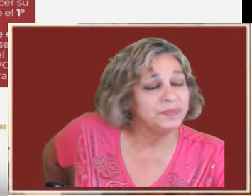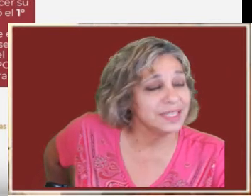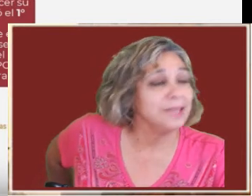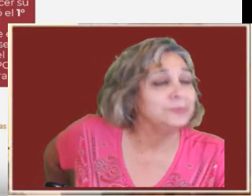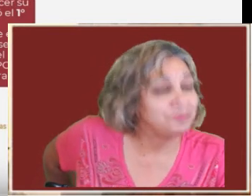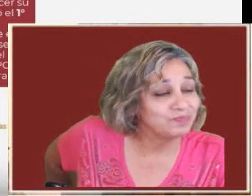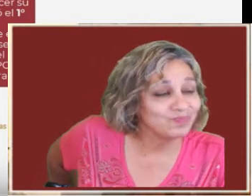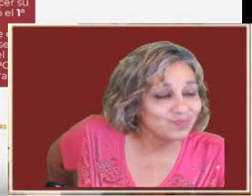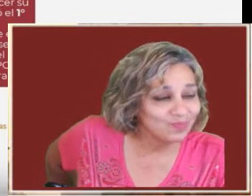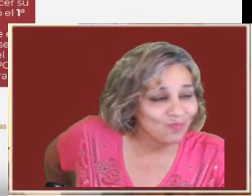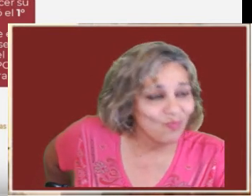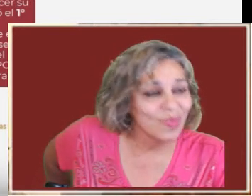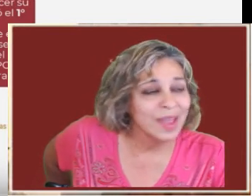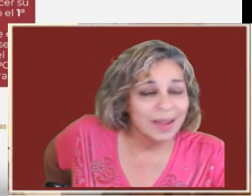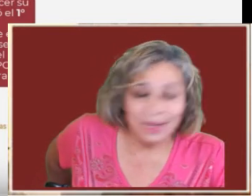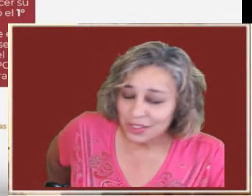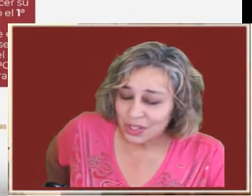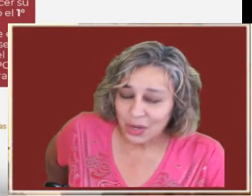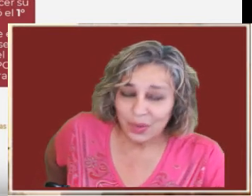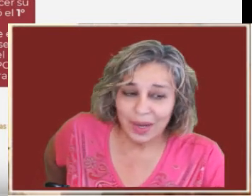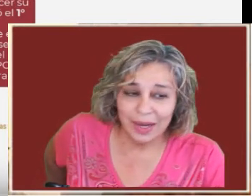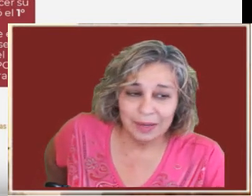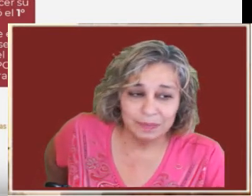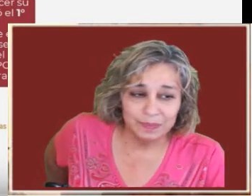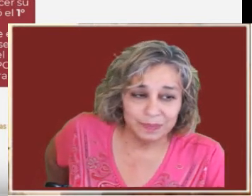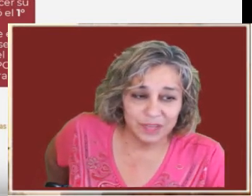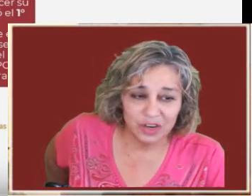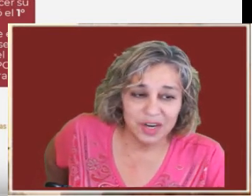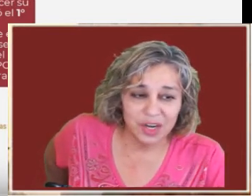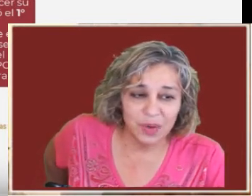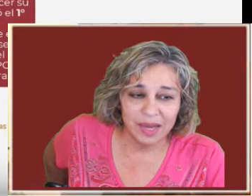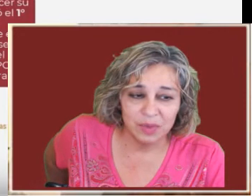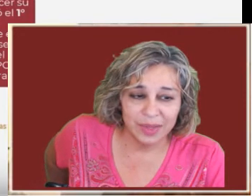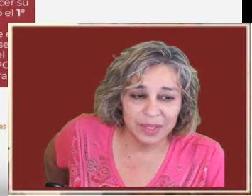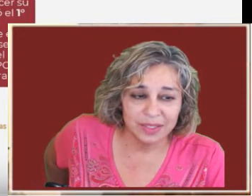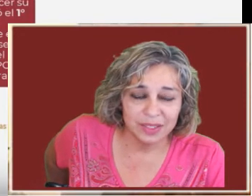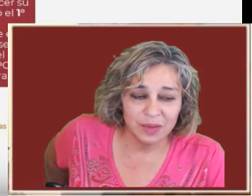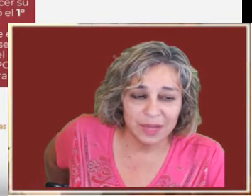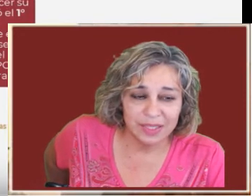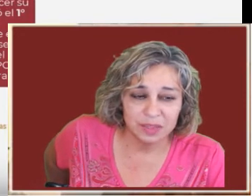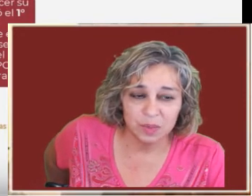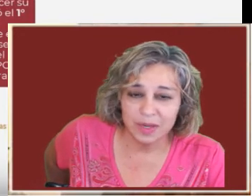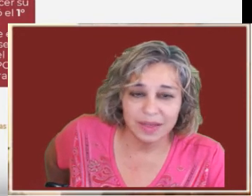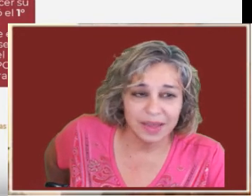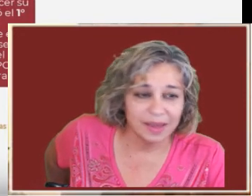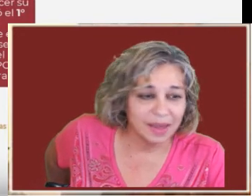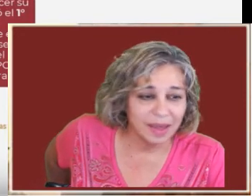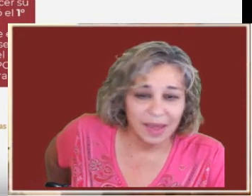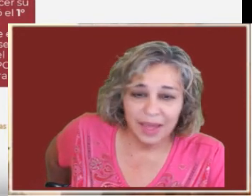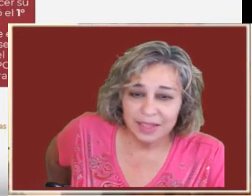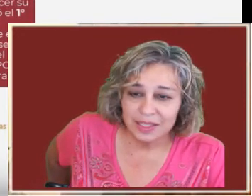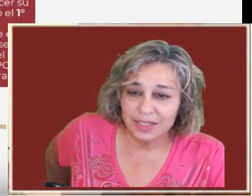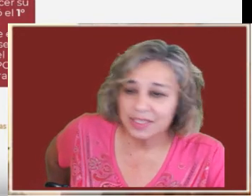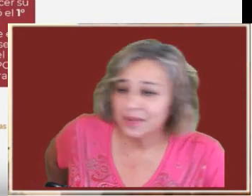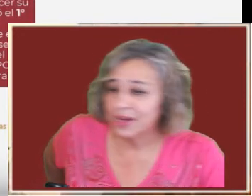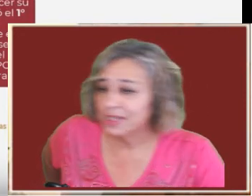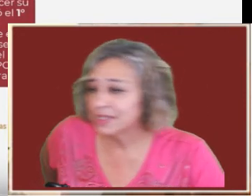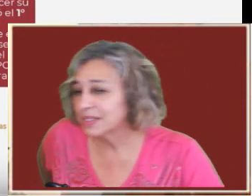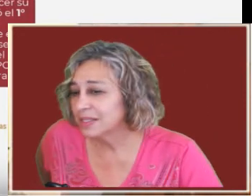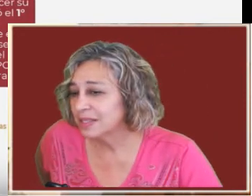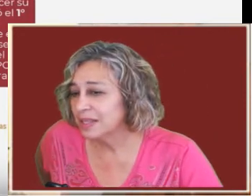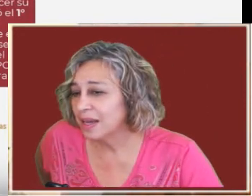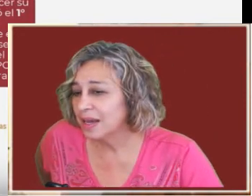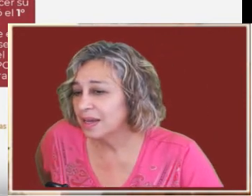the sale. So they're going to go ahead with it. So that's one thing. So let's see what